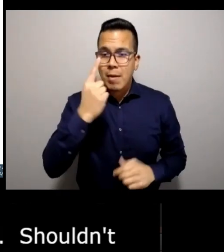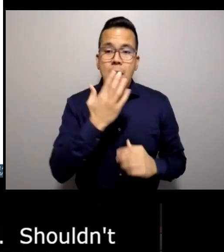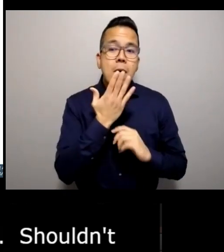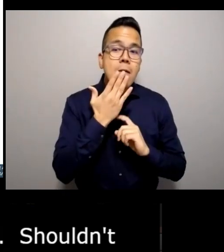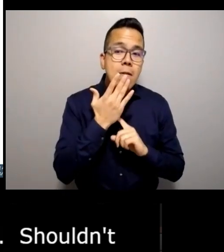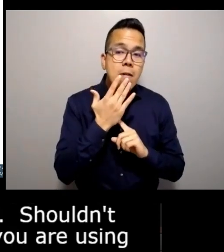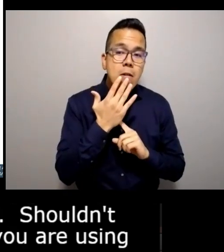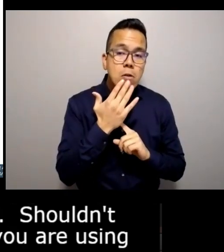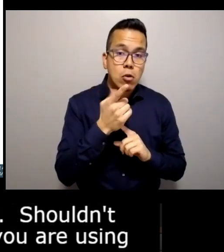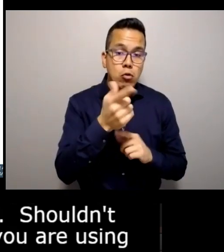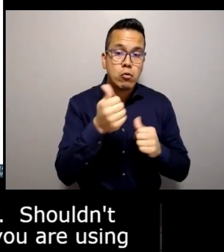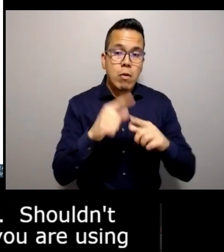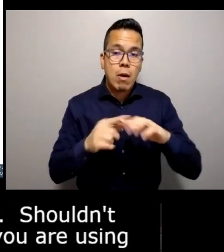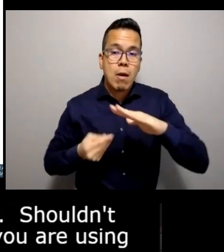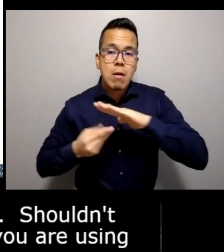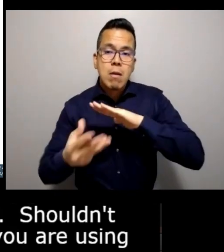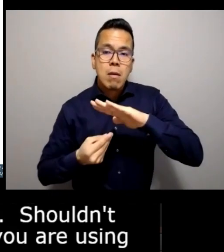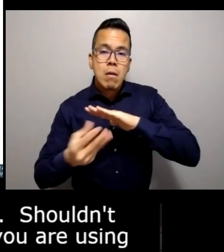map,